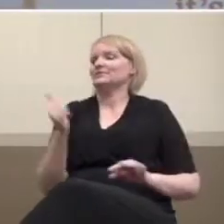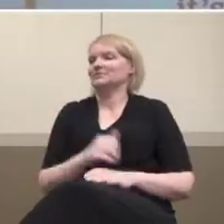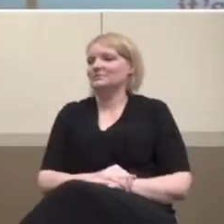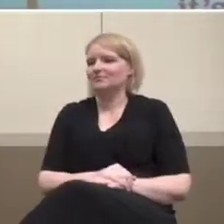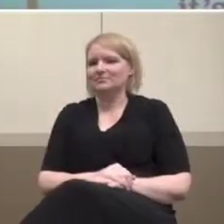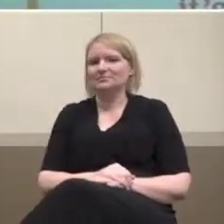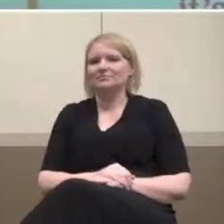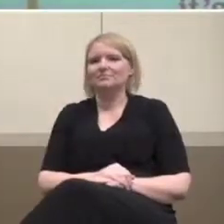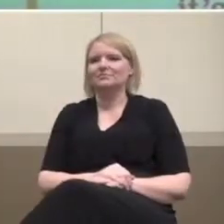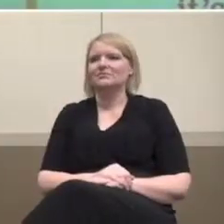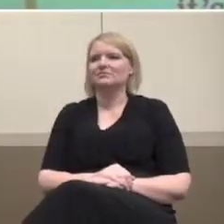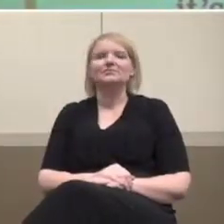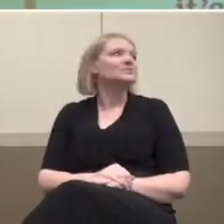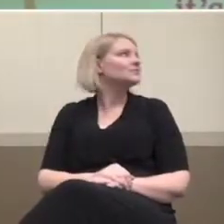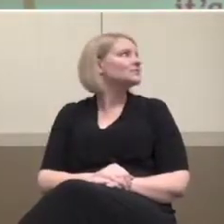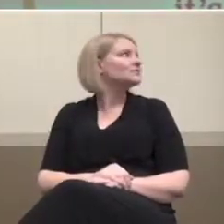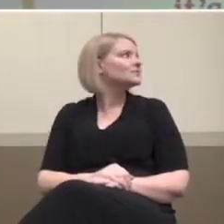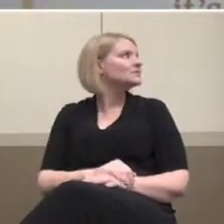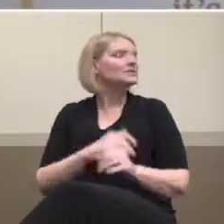that's